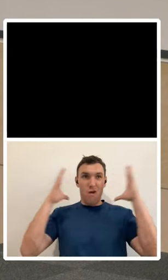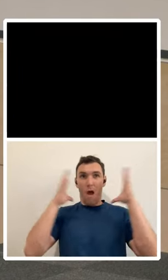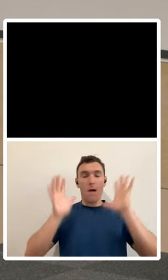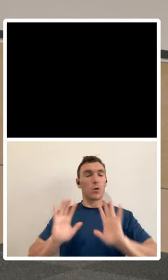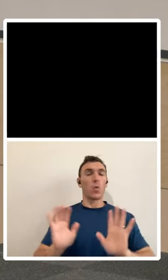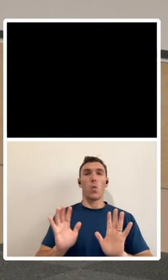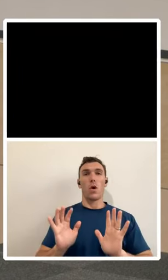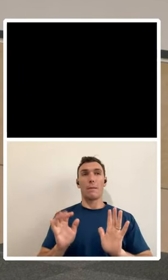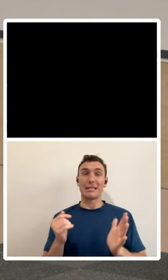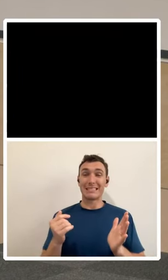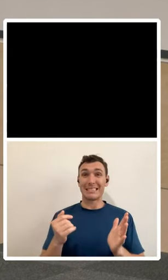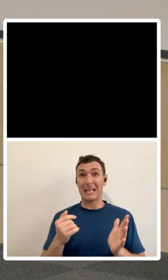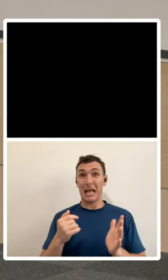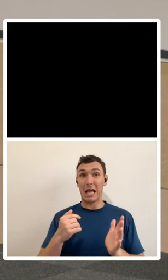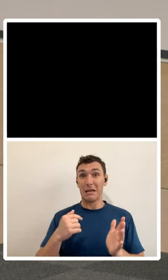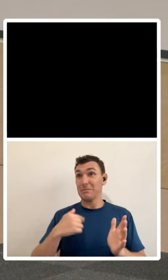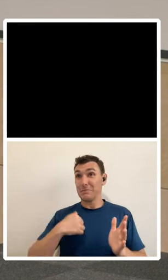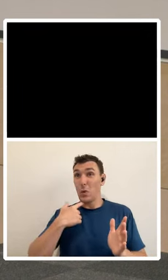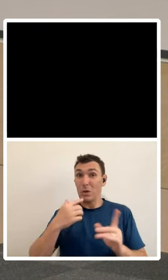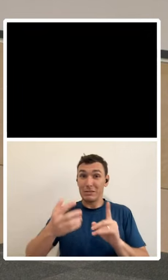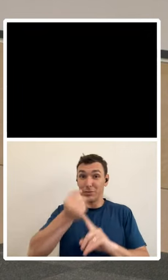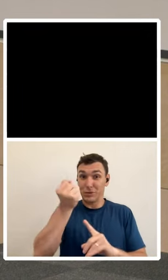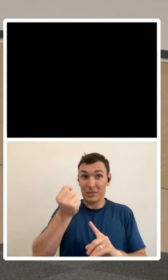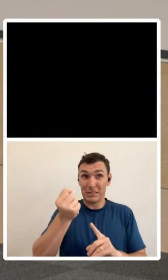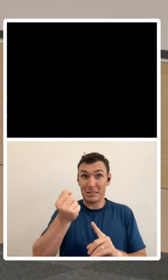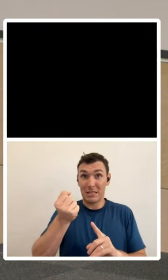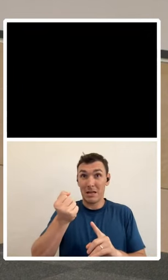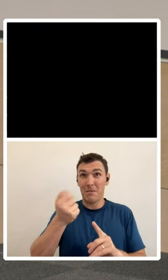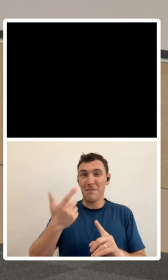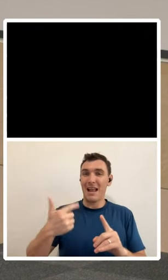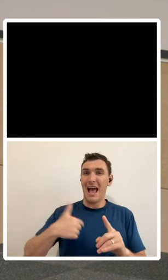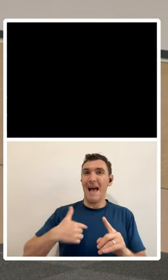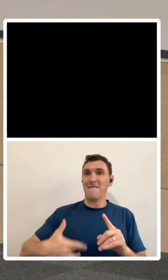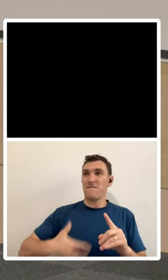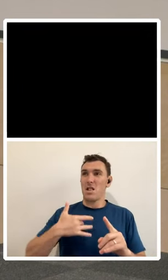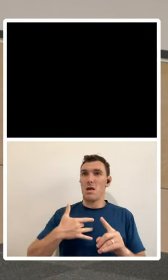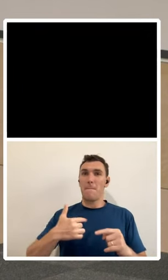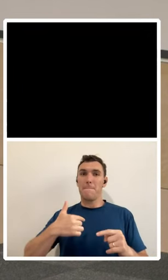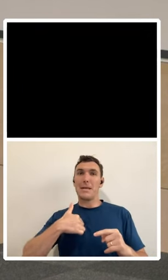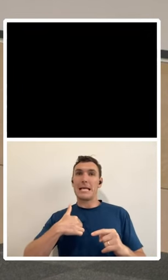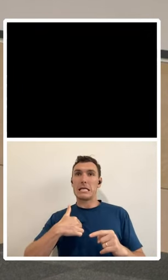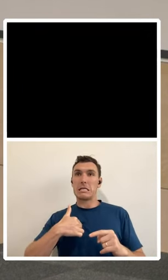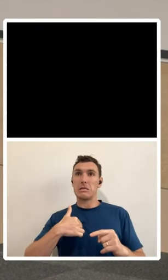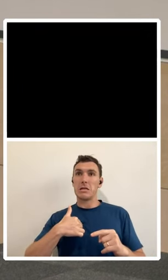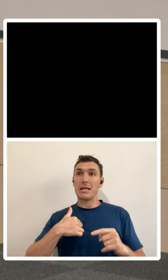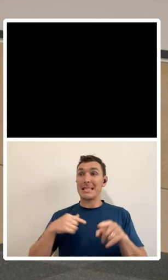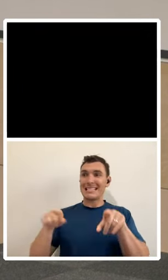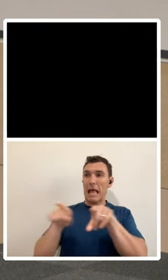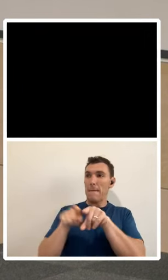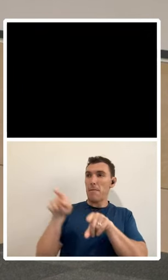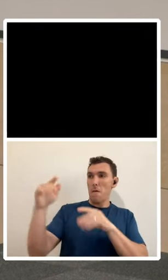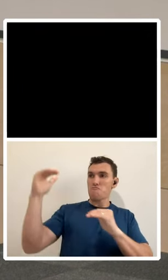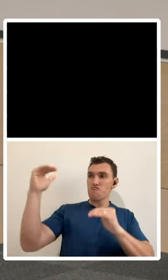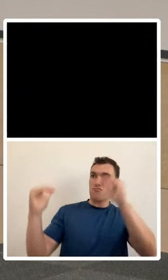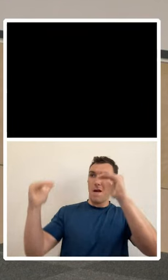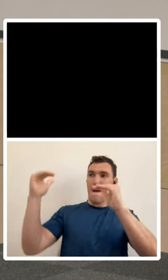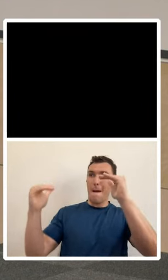I don't think I deserve to be there any more than those kids around me. Yeah. But everybody there knew this kid's got this thing. And when